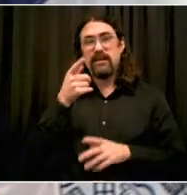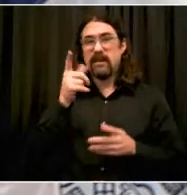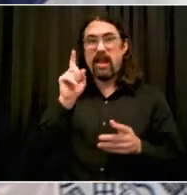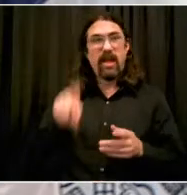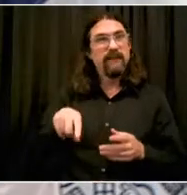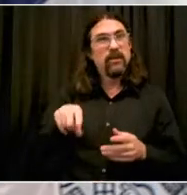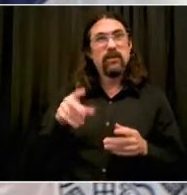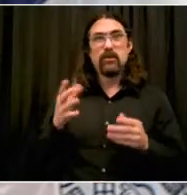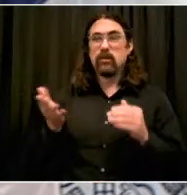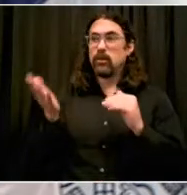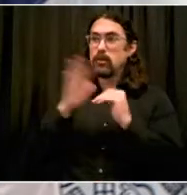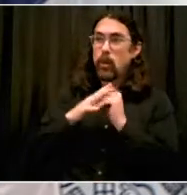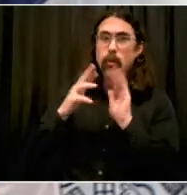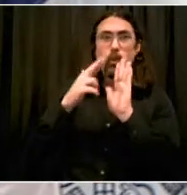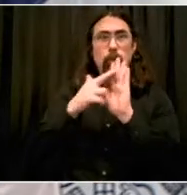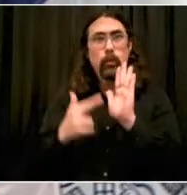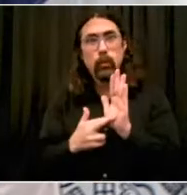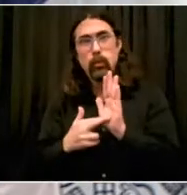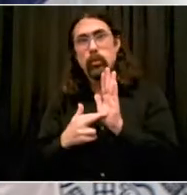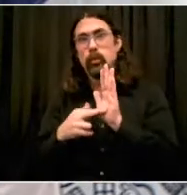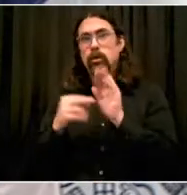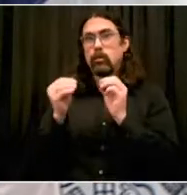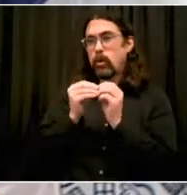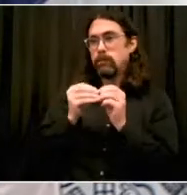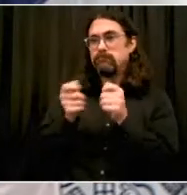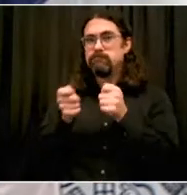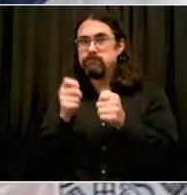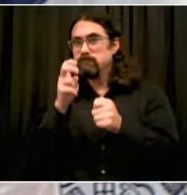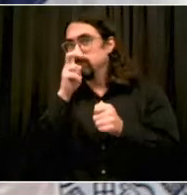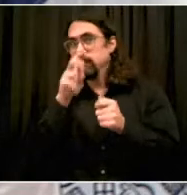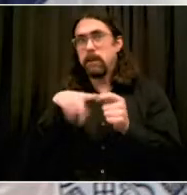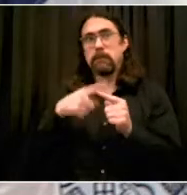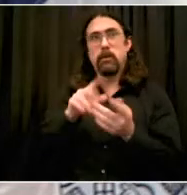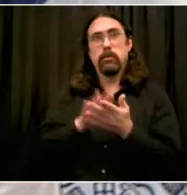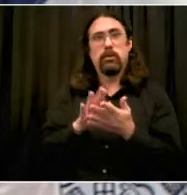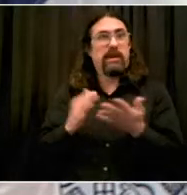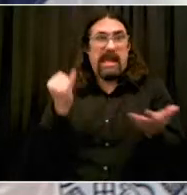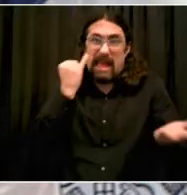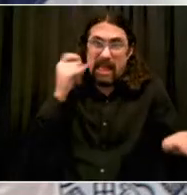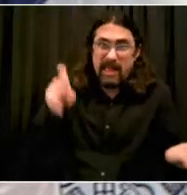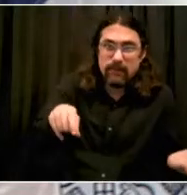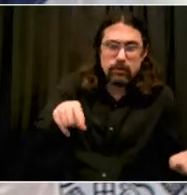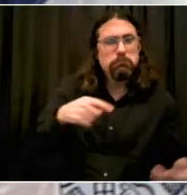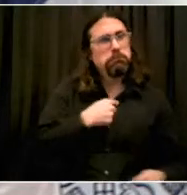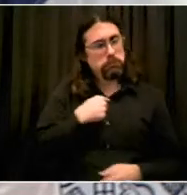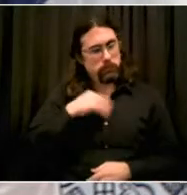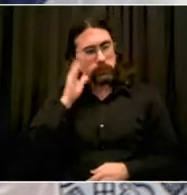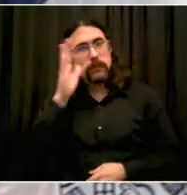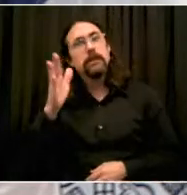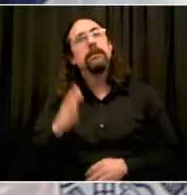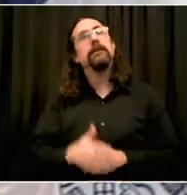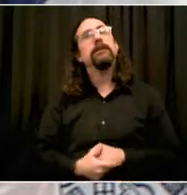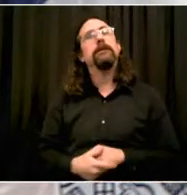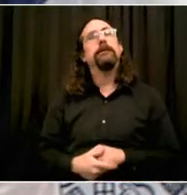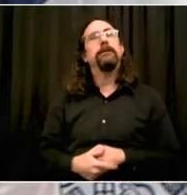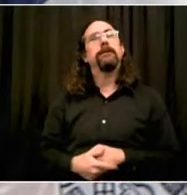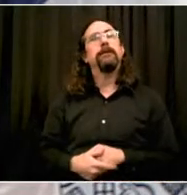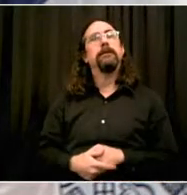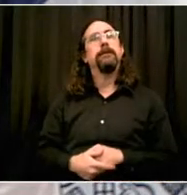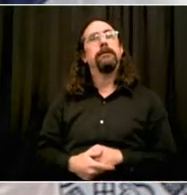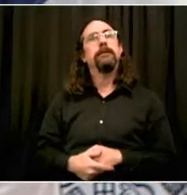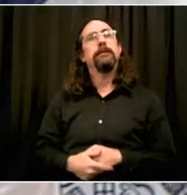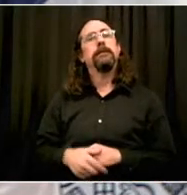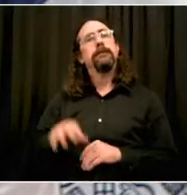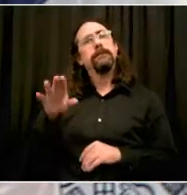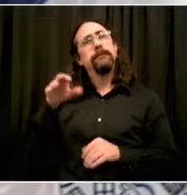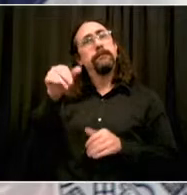are fully 7 months ahead. After this month, there are 7 more months ahead in the school year. And during that time, we